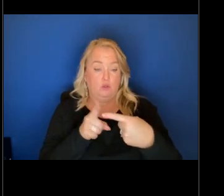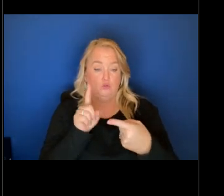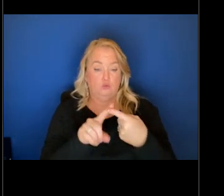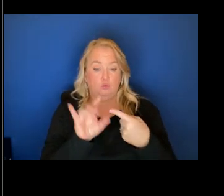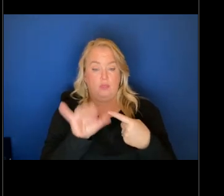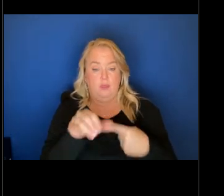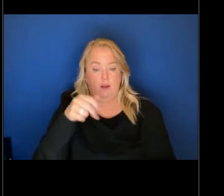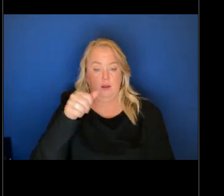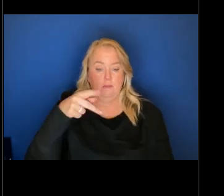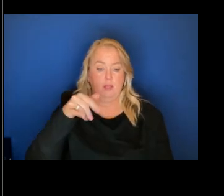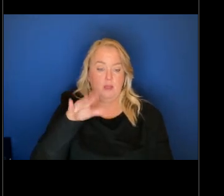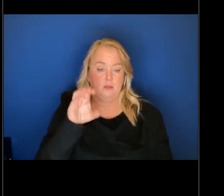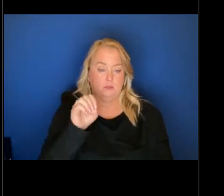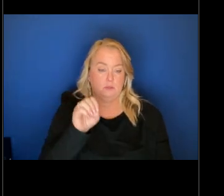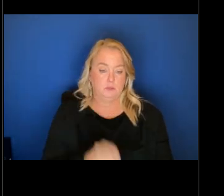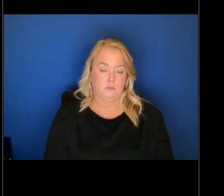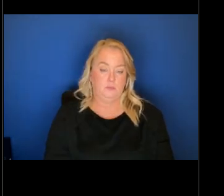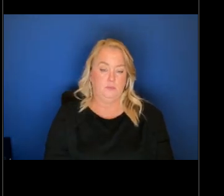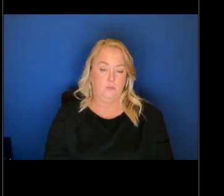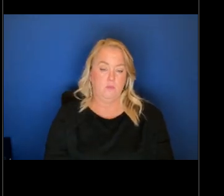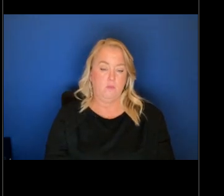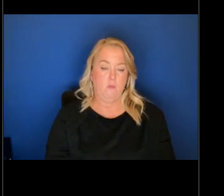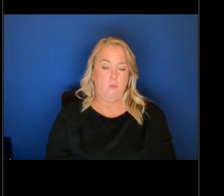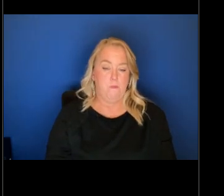perpendicular to the appliance.